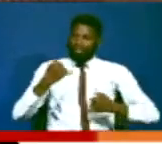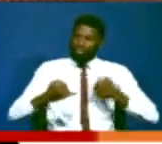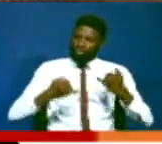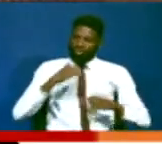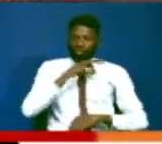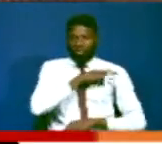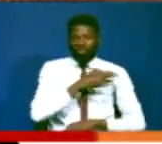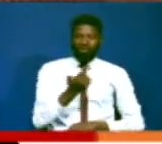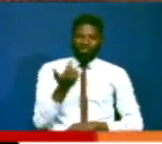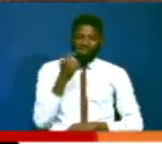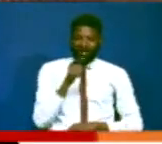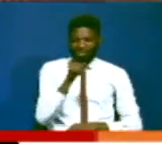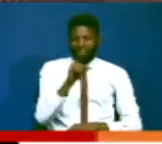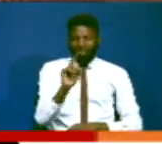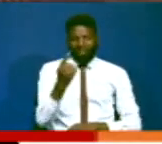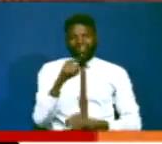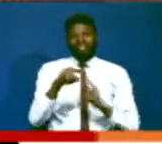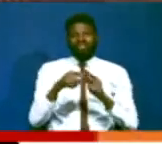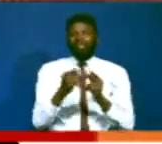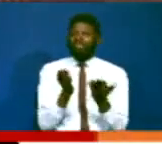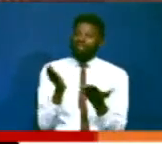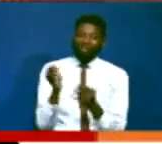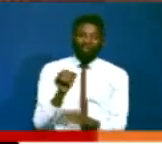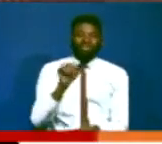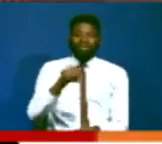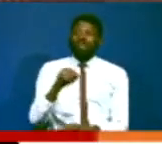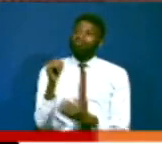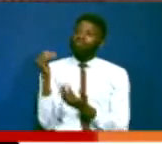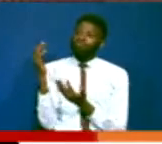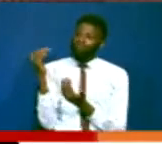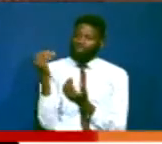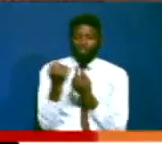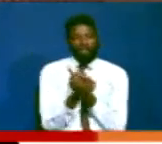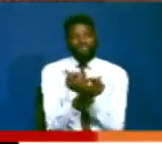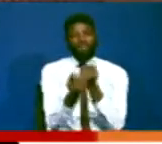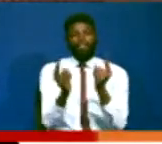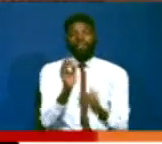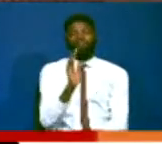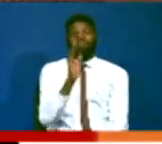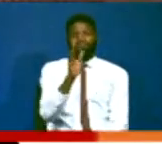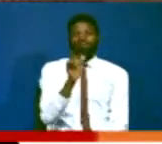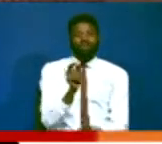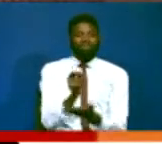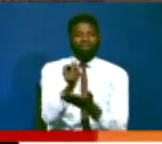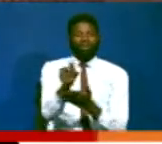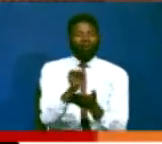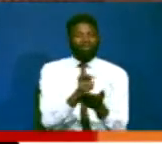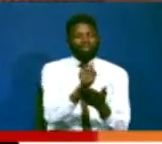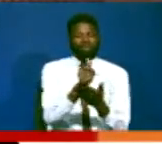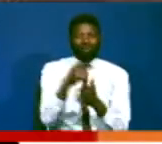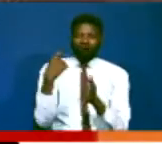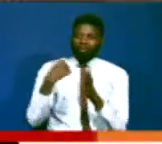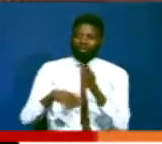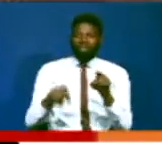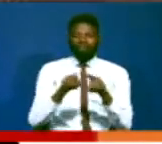with. So that, well, it is expected ordinarily that all of us will be paying taxes and all of us will participate